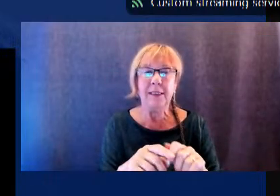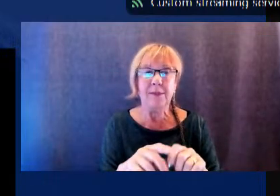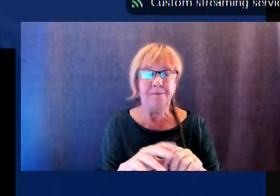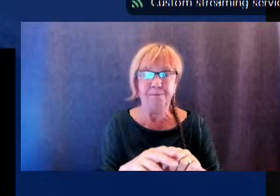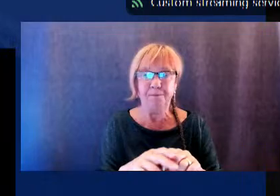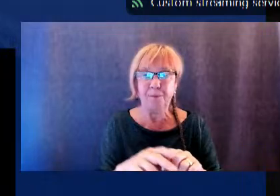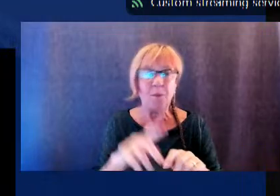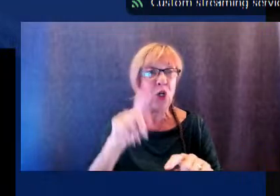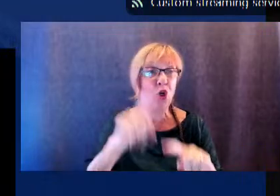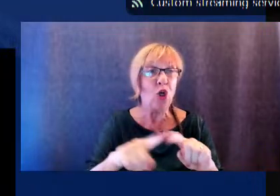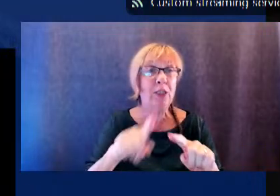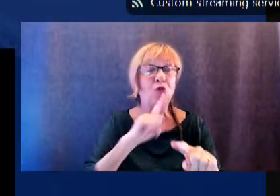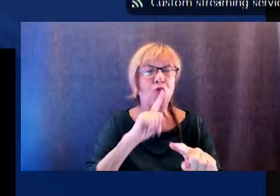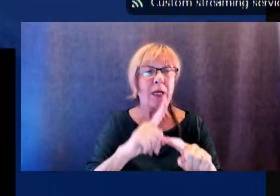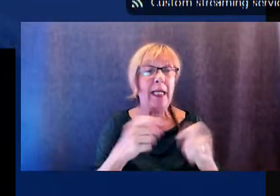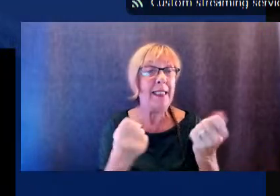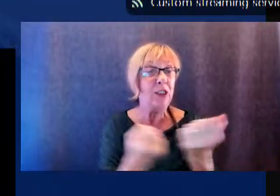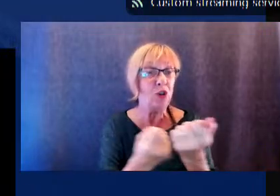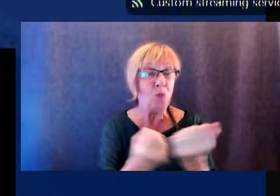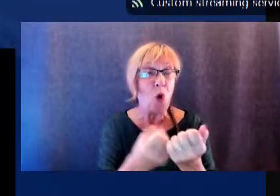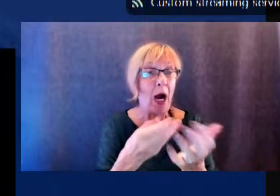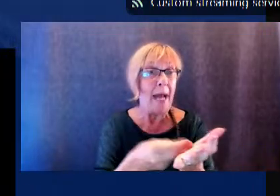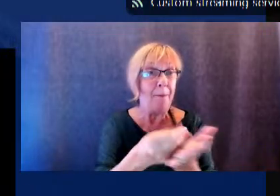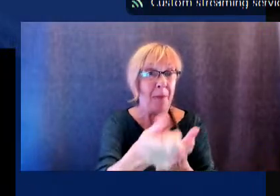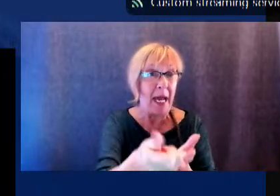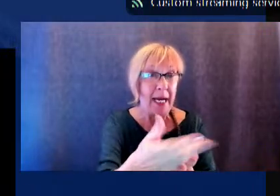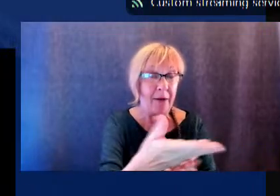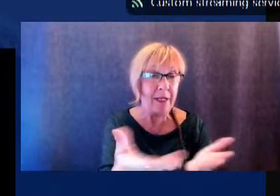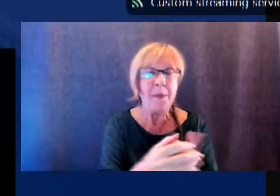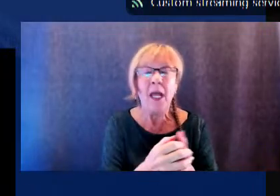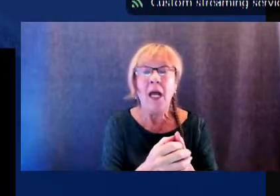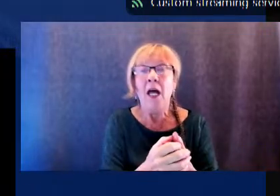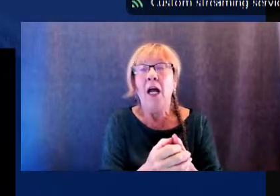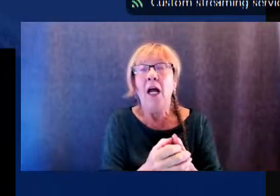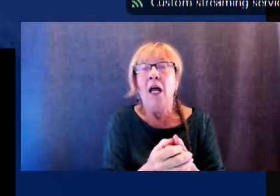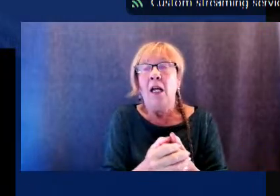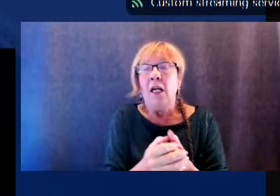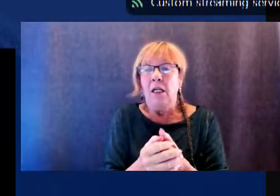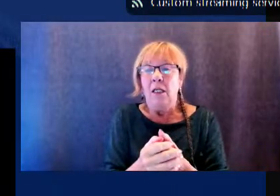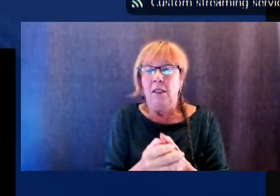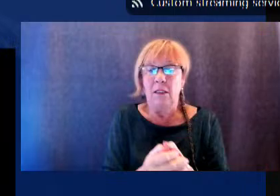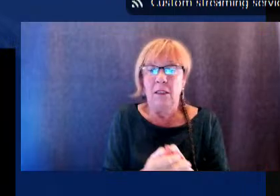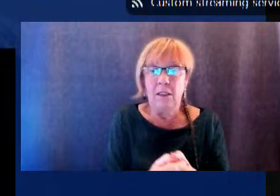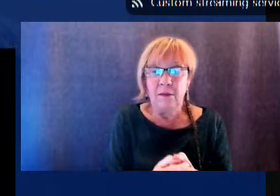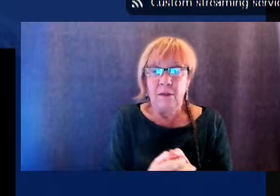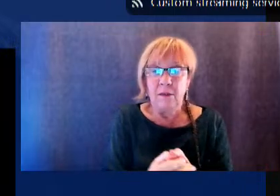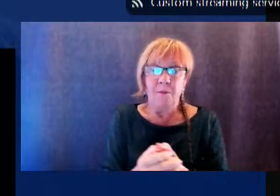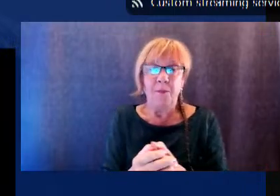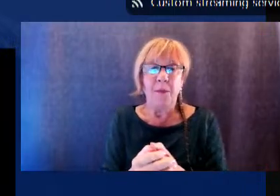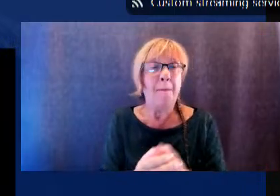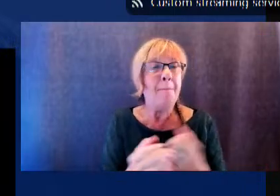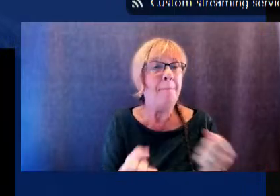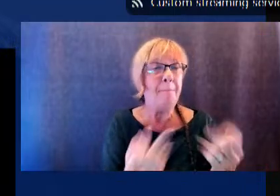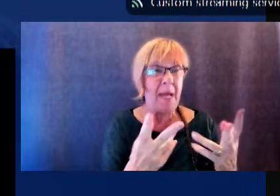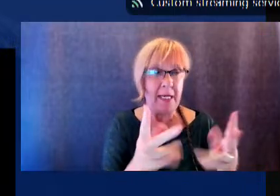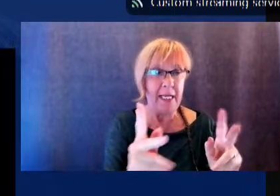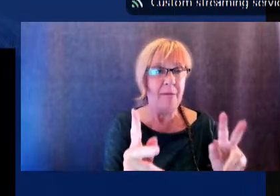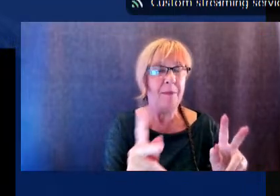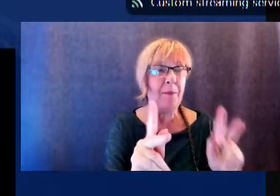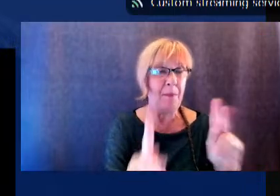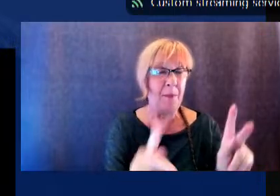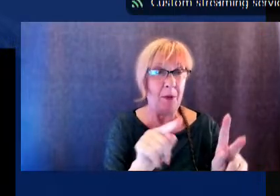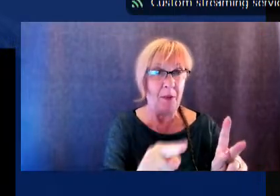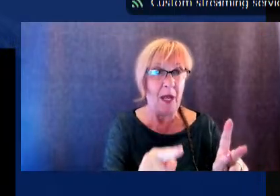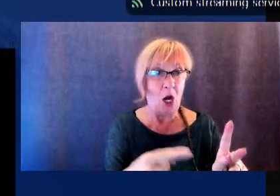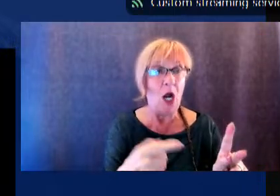to hear from community members that they had mental health needs which were not really being met through their usual means. So